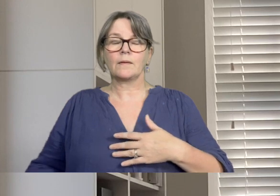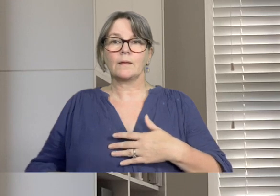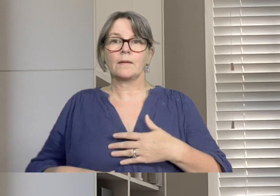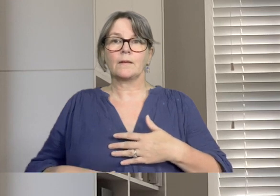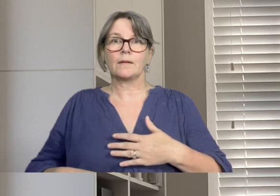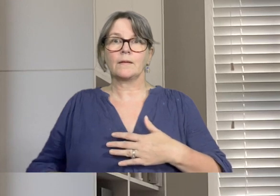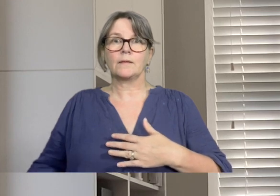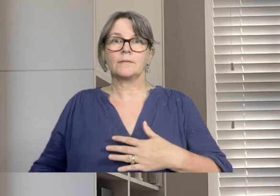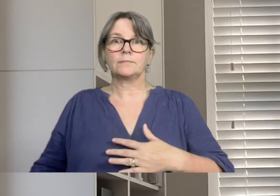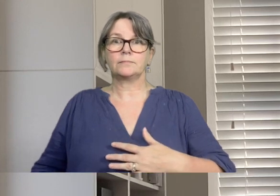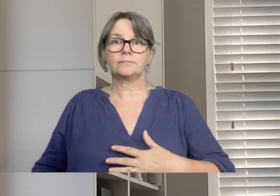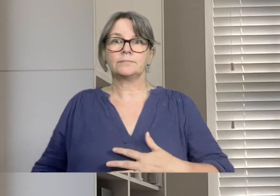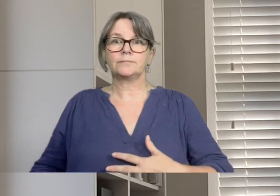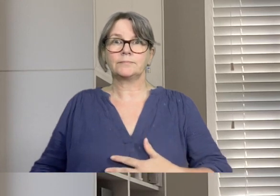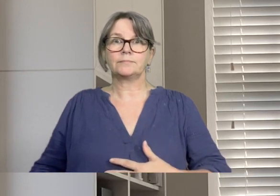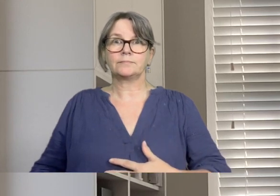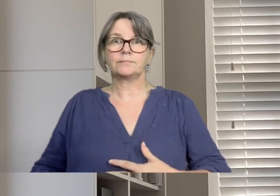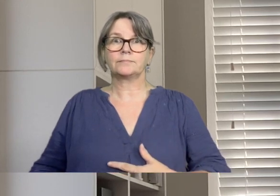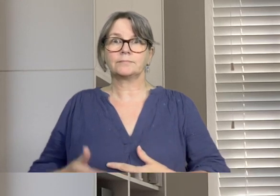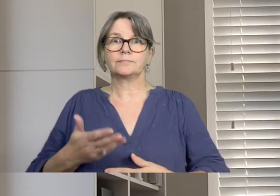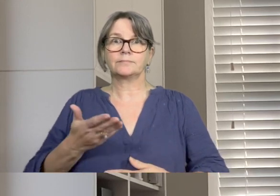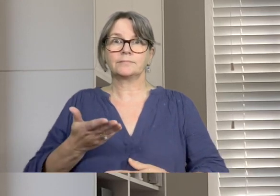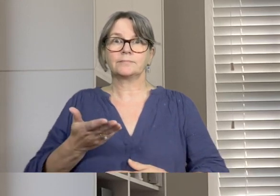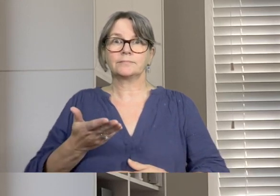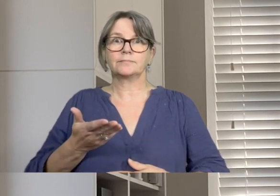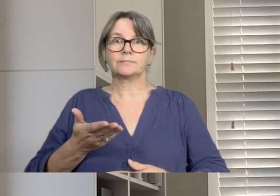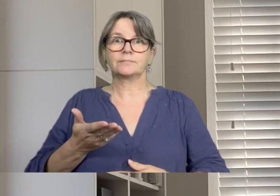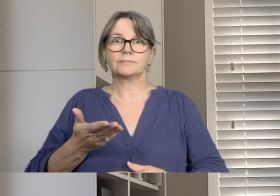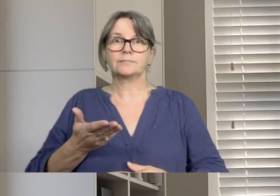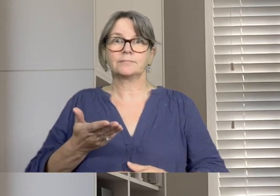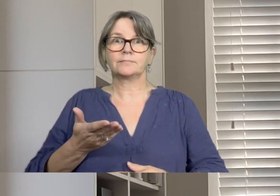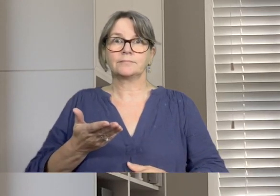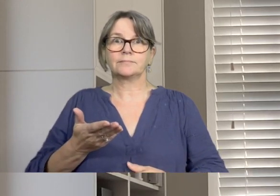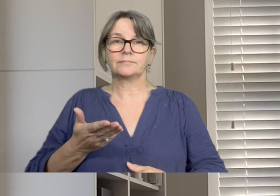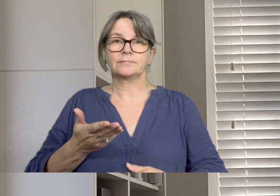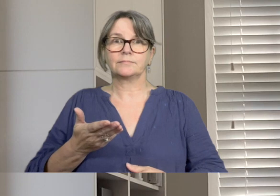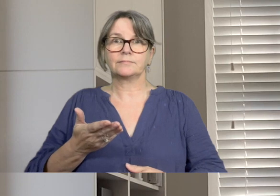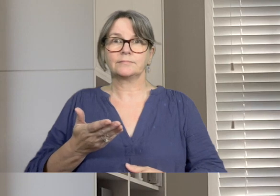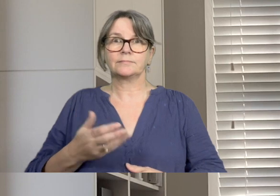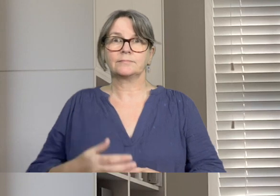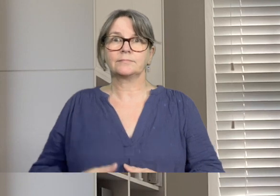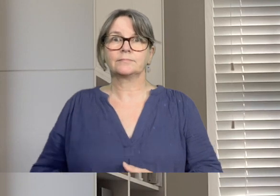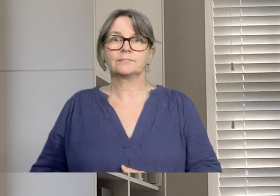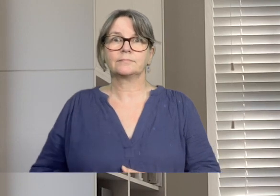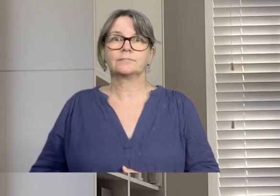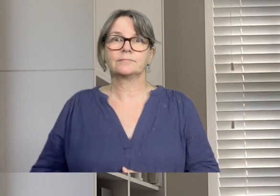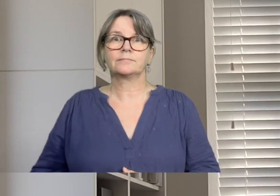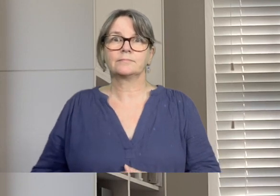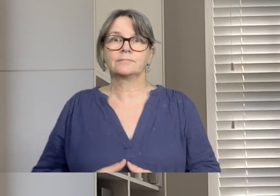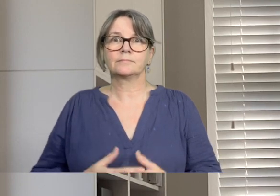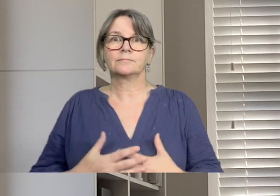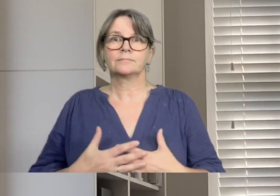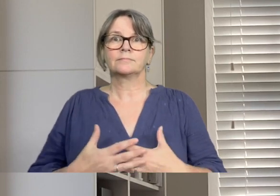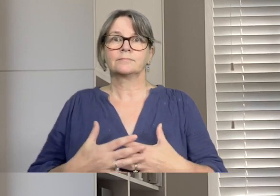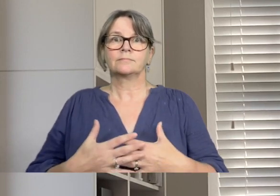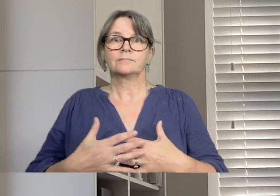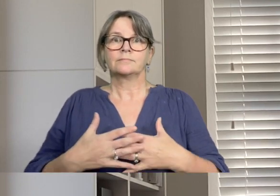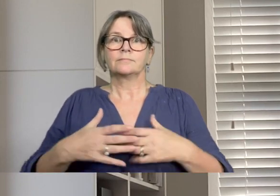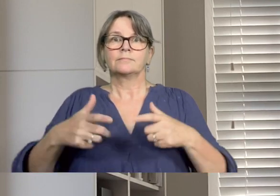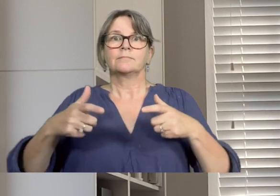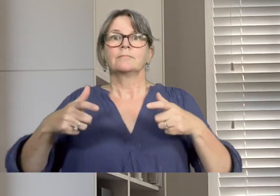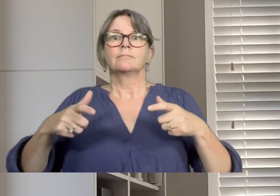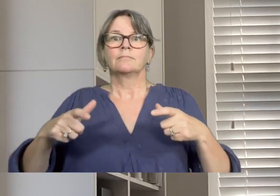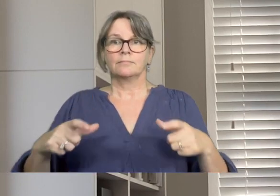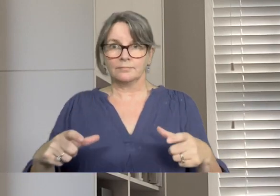Take a breath in. Deep scoop now, get that waist towards the mat. We're going to breathe in. As we breathe out,